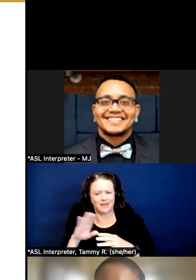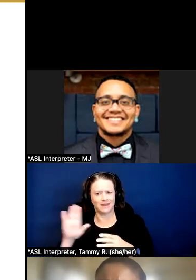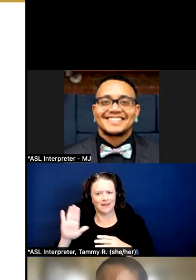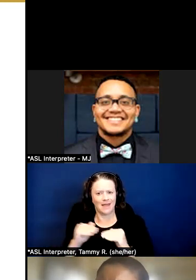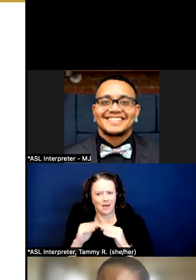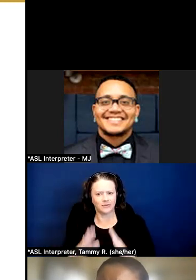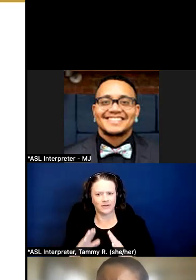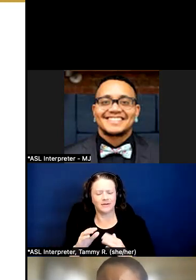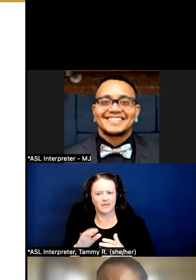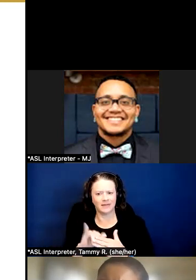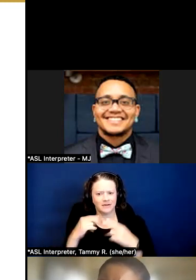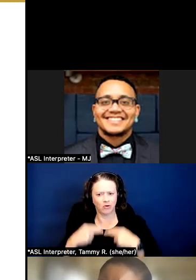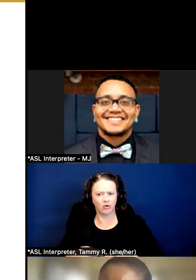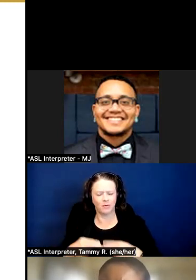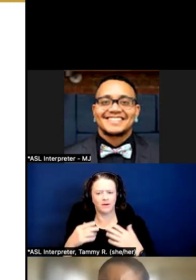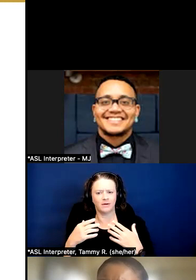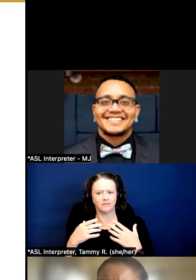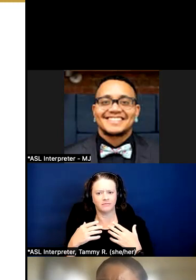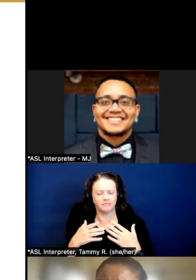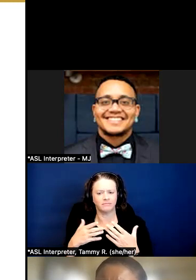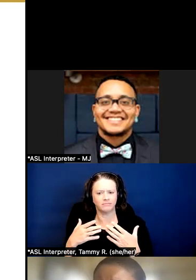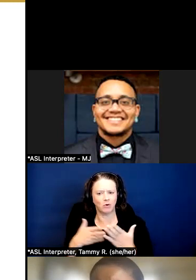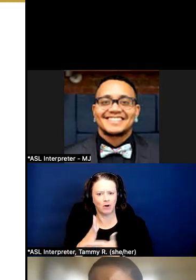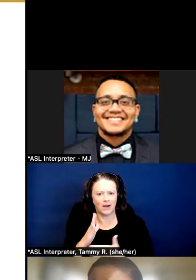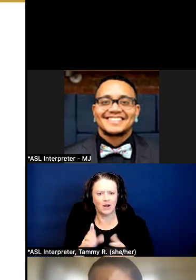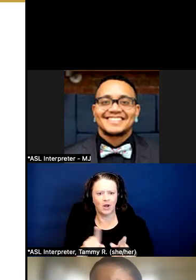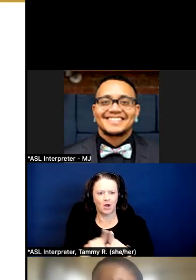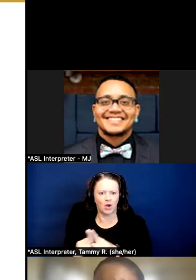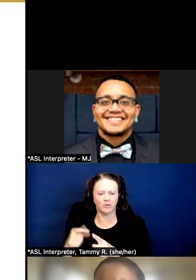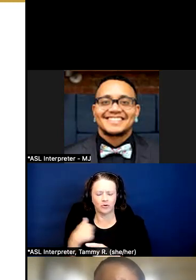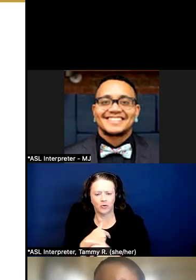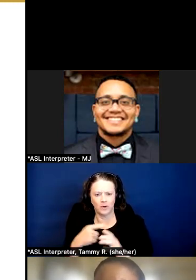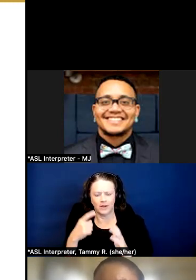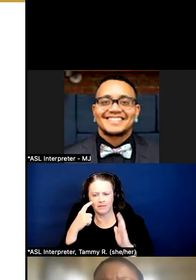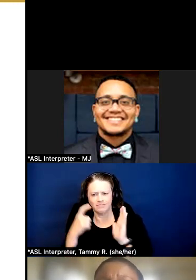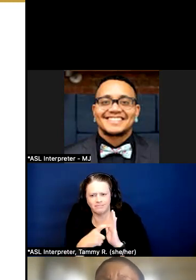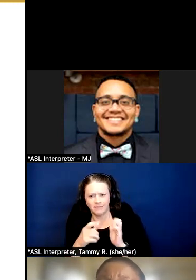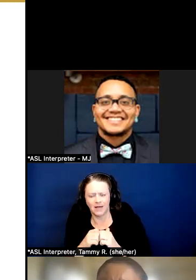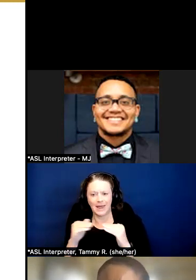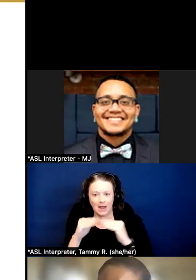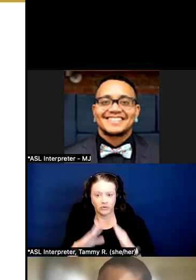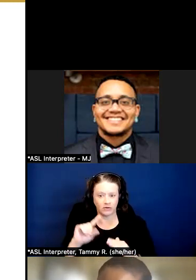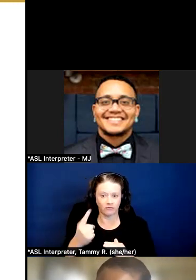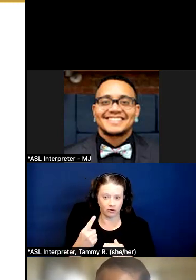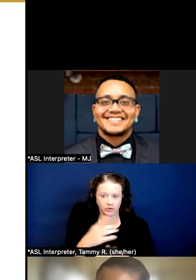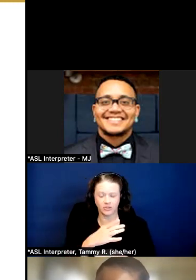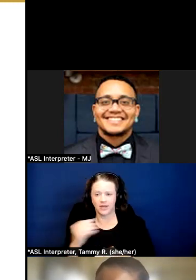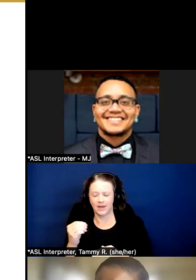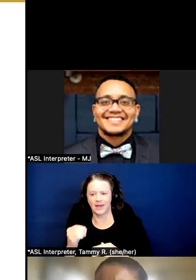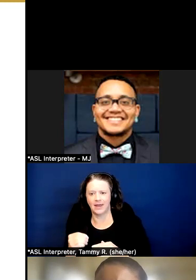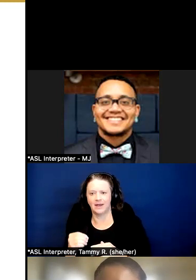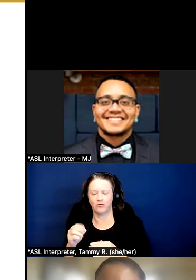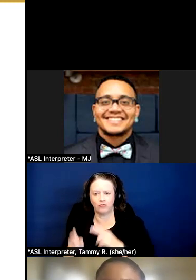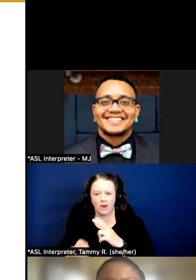as the domestic violence housing first and rapid rehousing models, which are useful for connecting survivors and